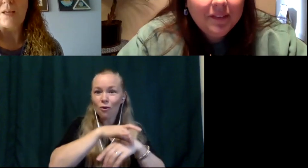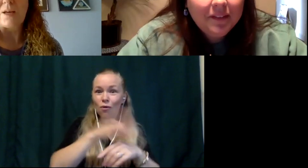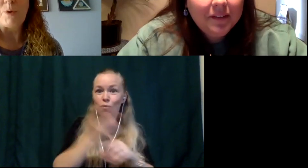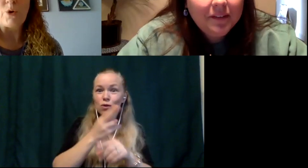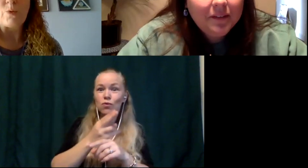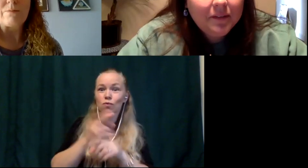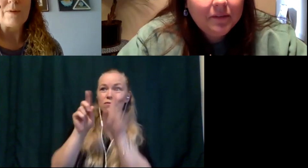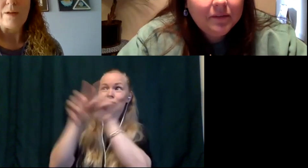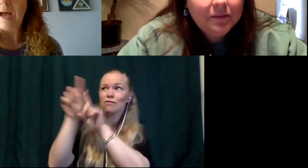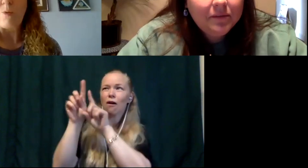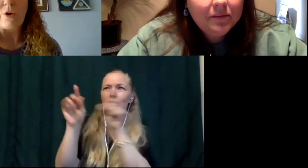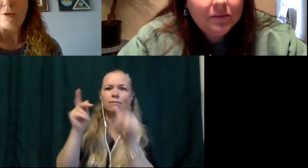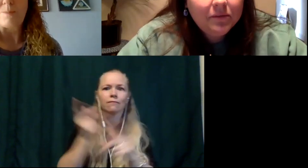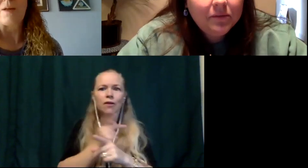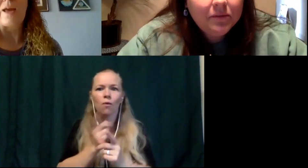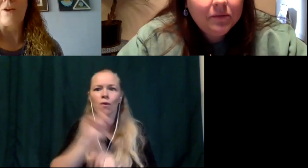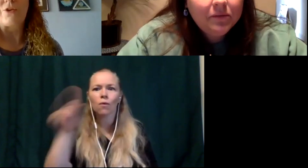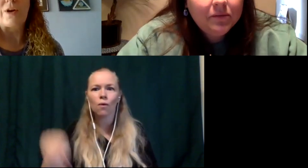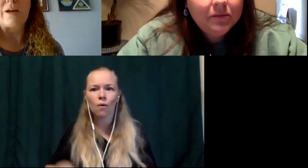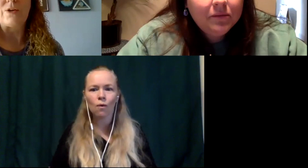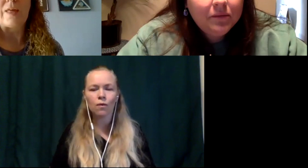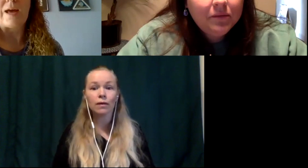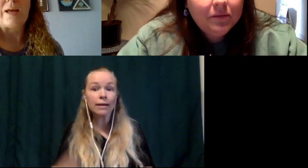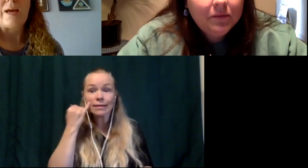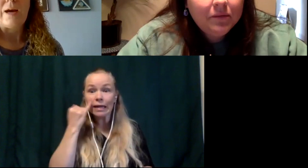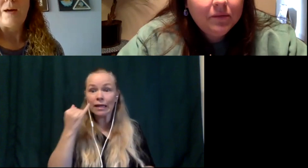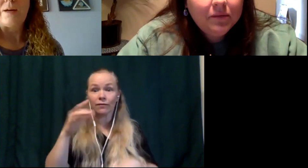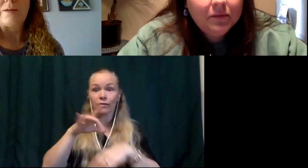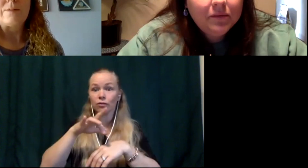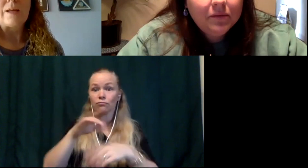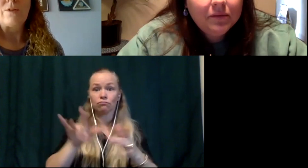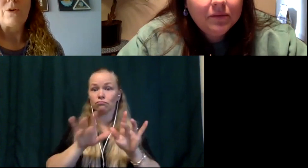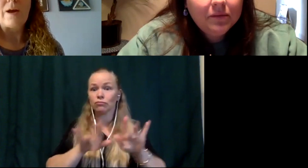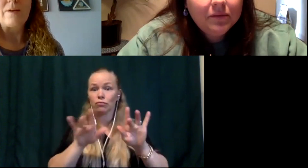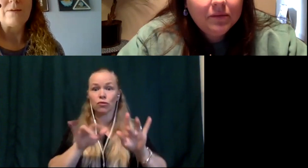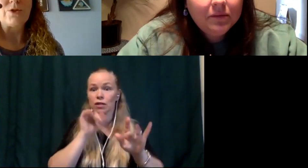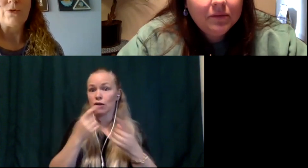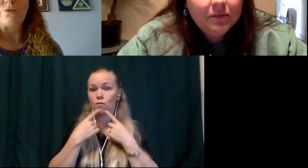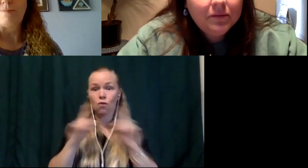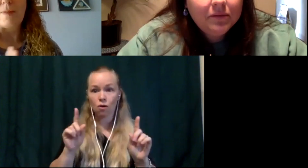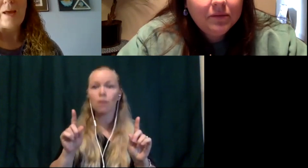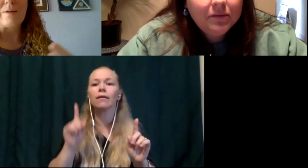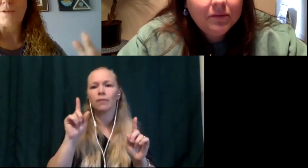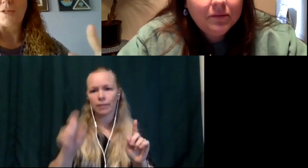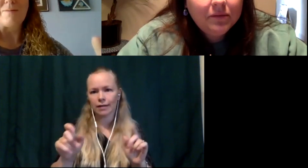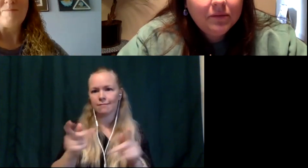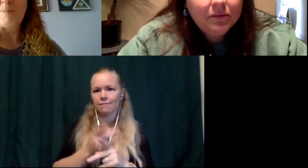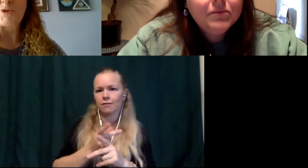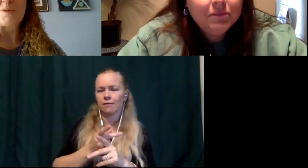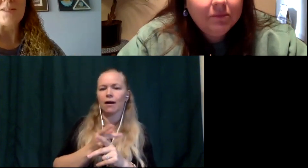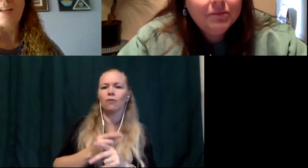case the computer would not work or something, they had to learn how to do that. Had to learn how to do angles